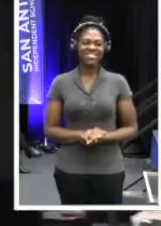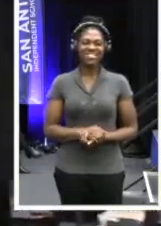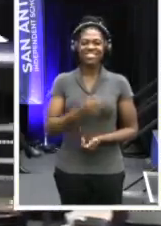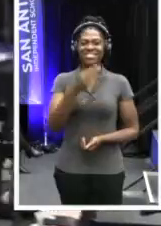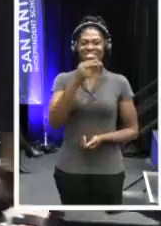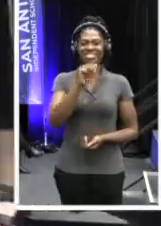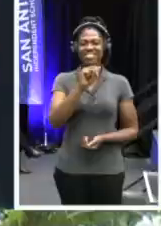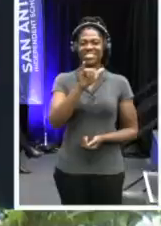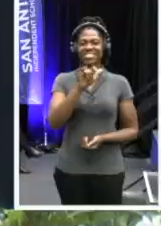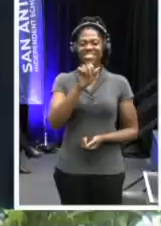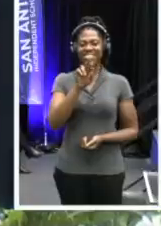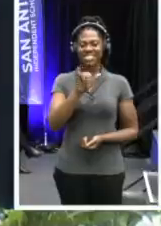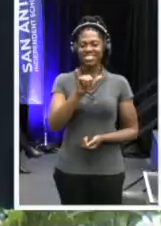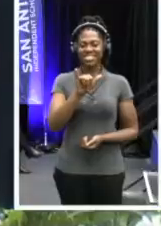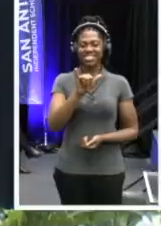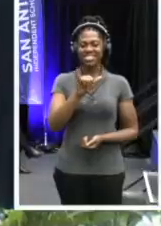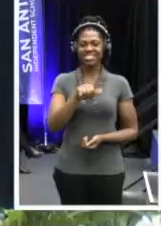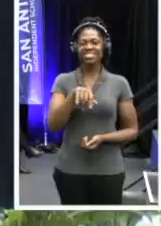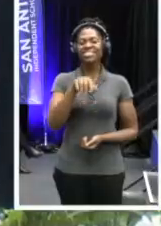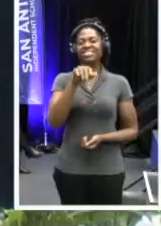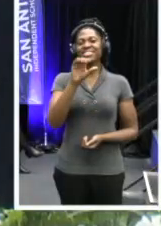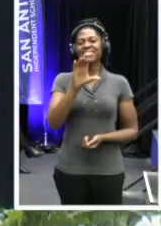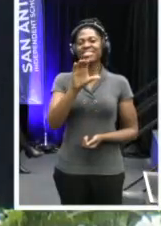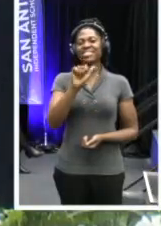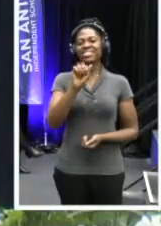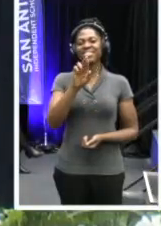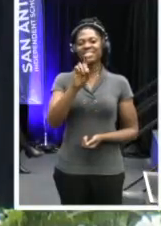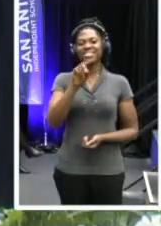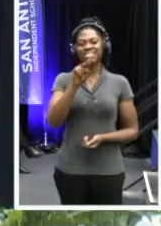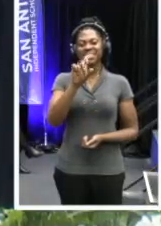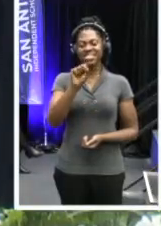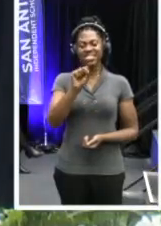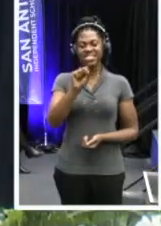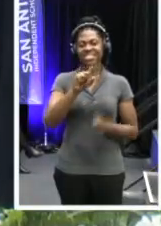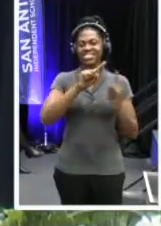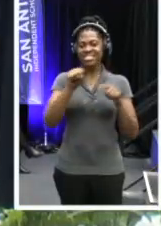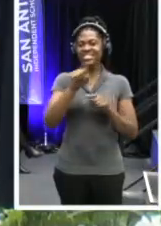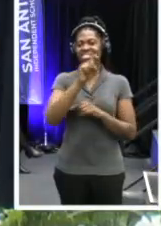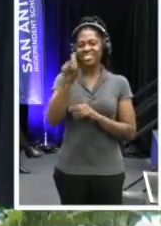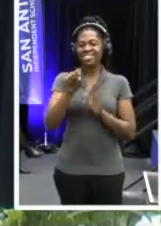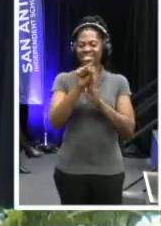Haley Brianne Cardenas will be attending Texas State University.